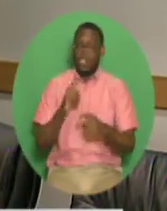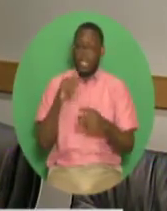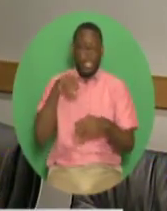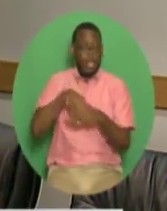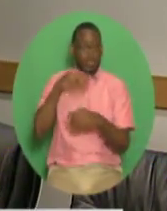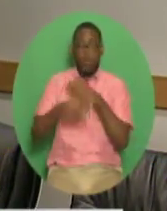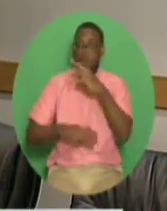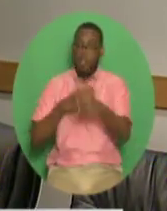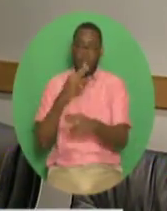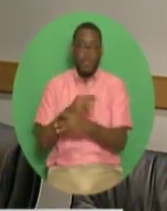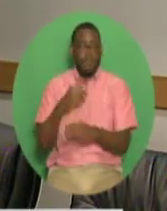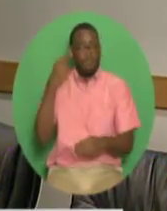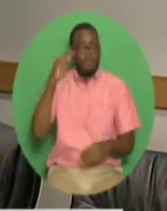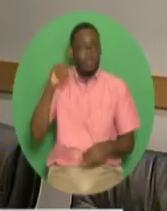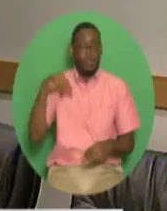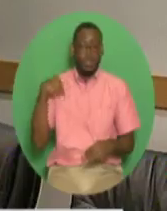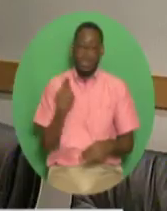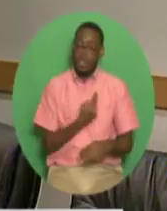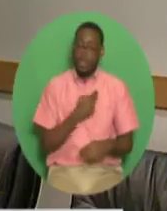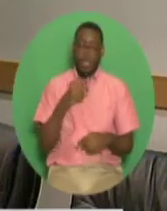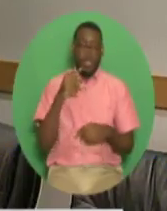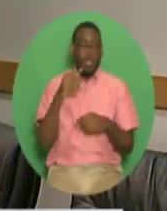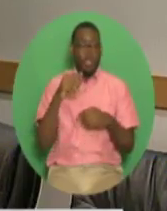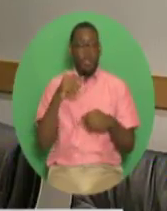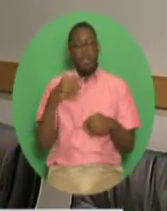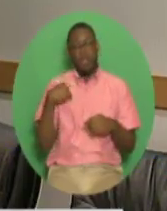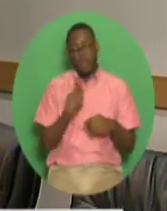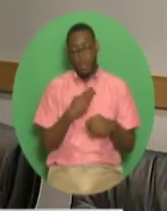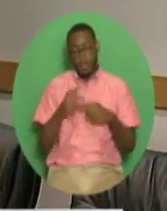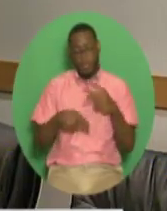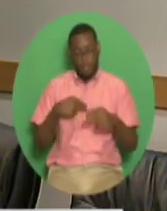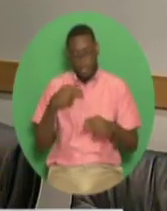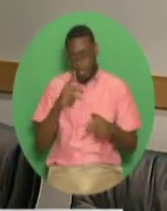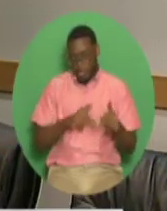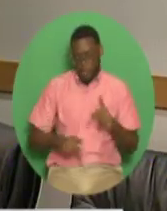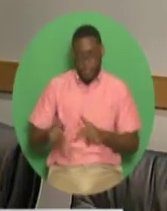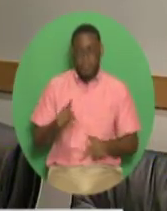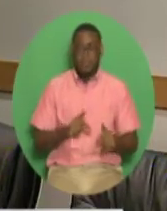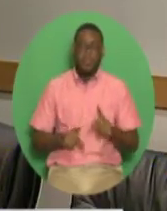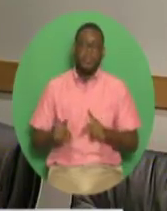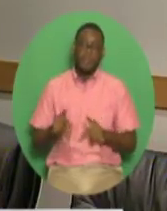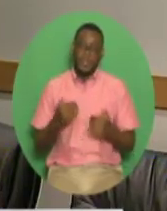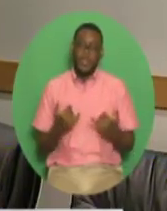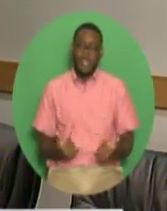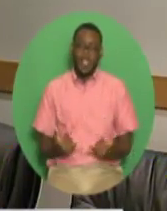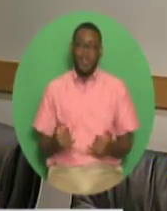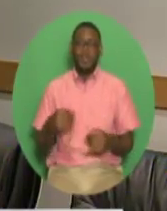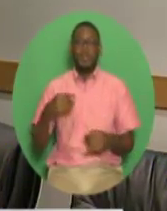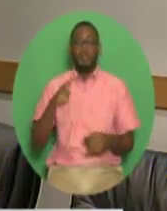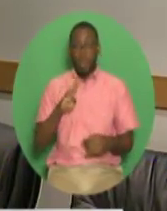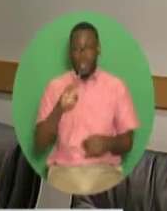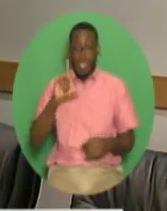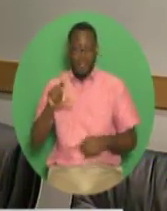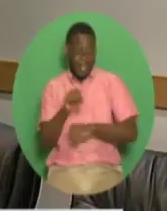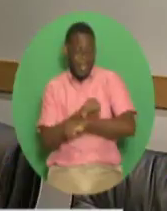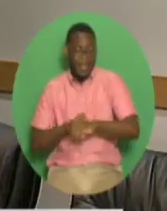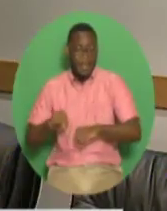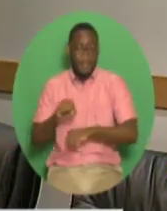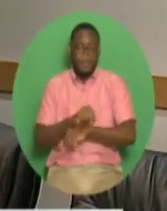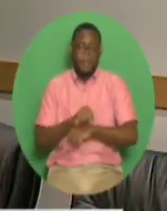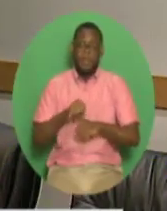world-class facilities, including the Brian Lara and the aquatic, the racket, the cycling, without hosting our Olympics or a World Cup.